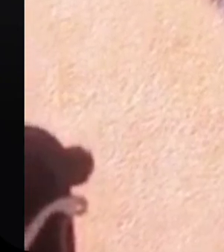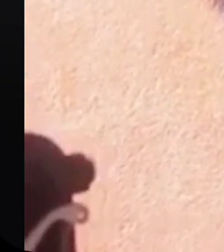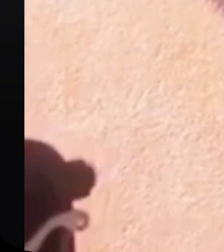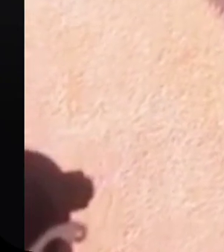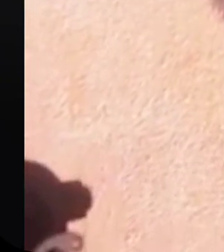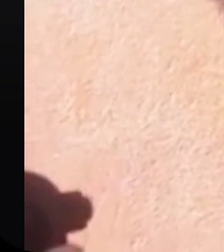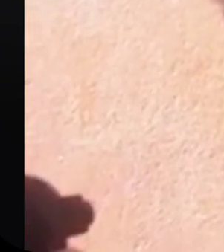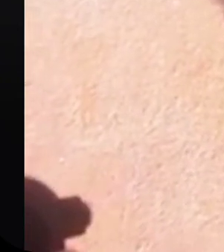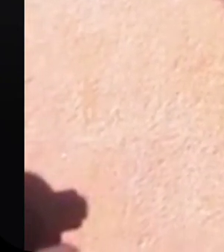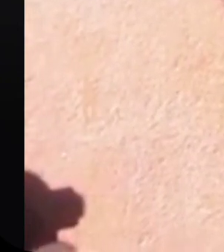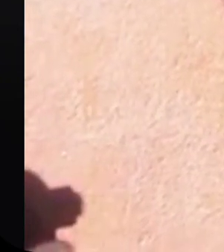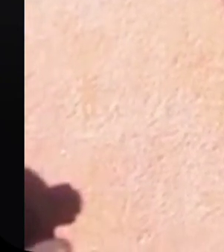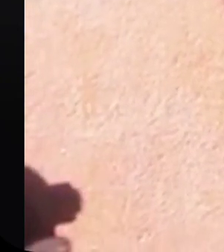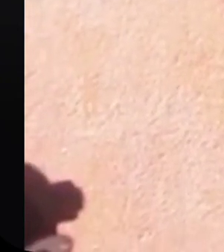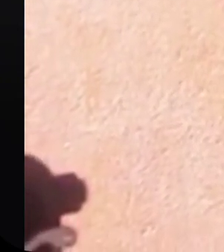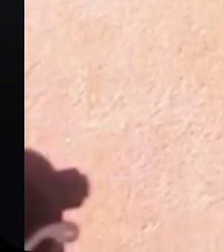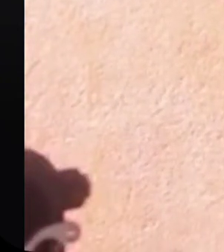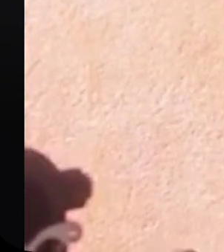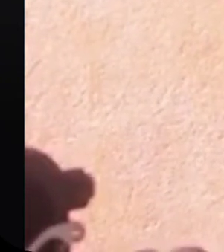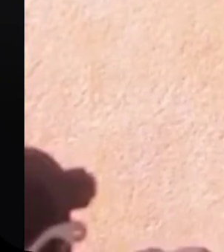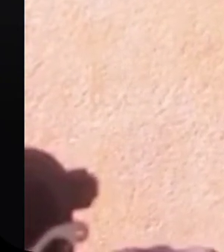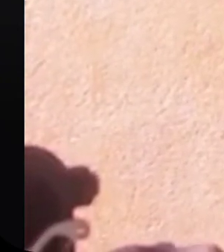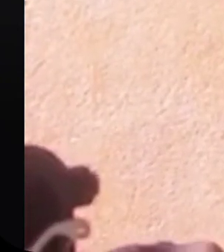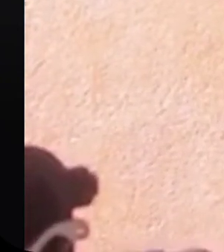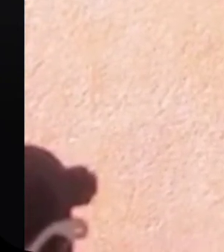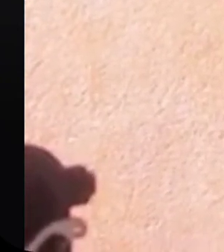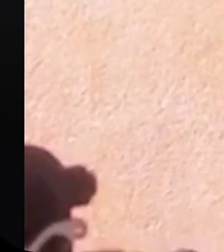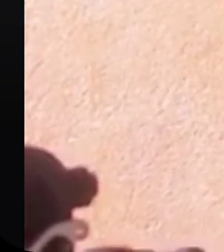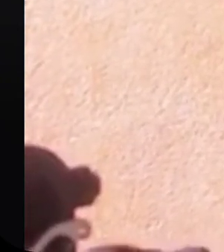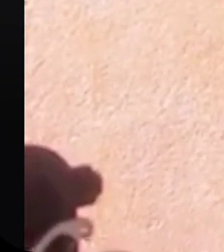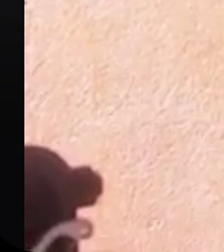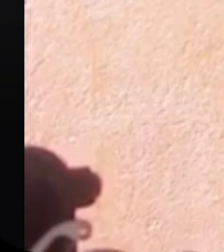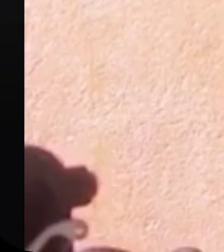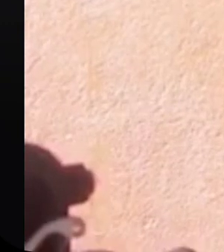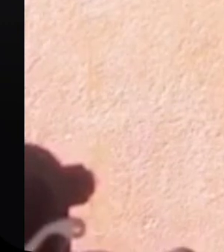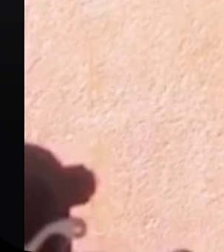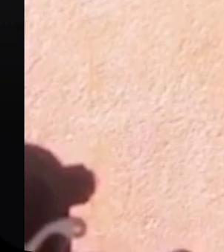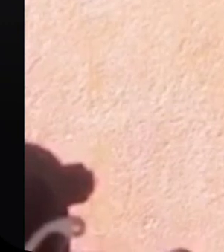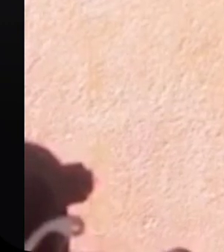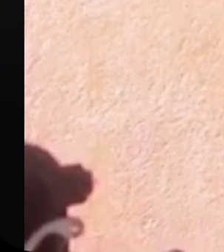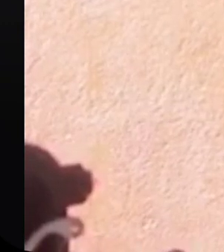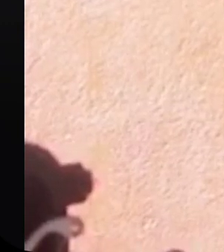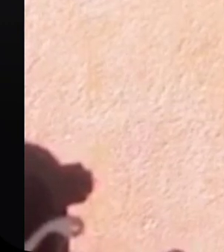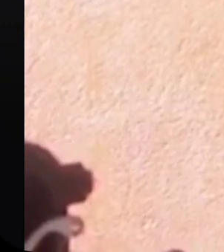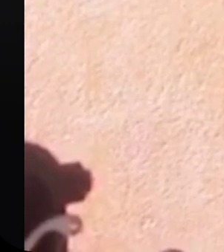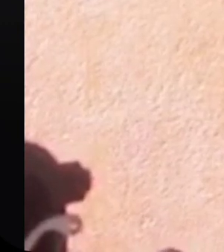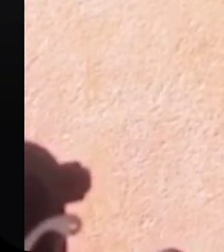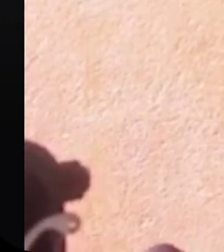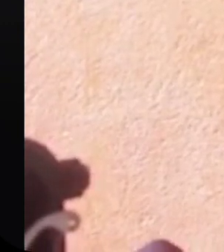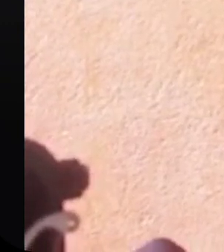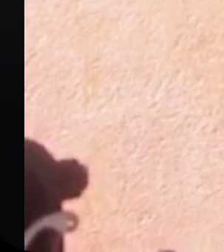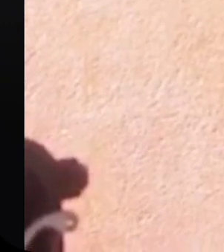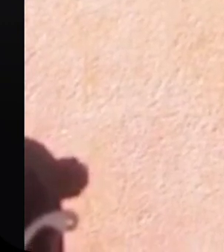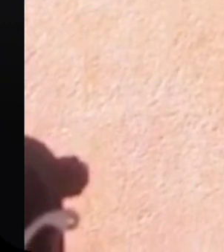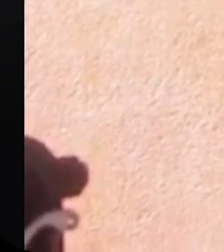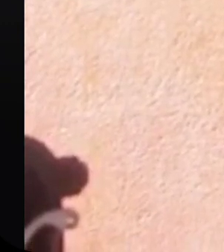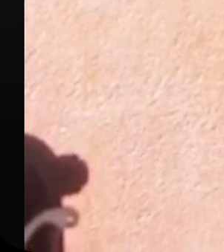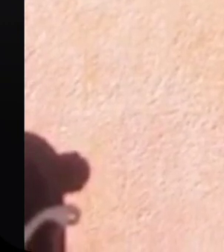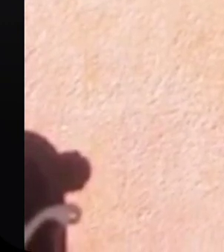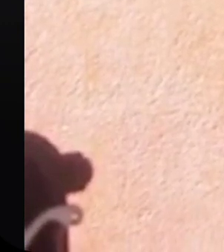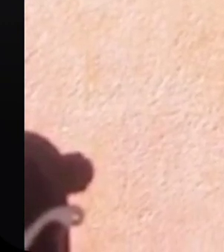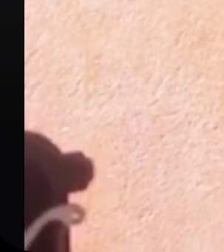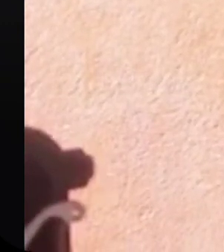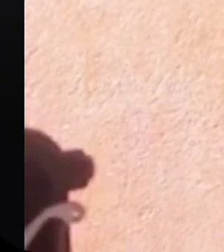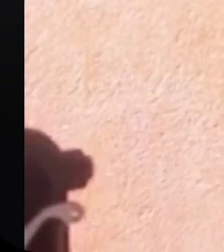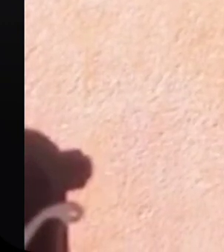constitution where the government do for we as we the youth. For make we get development for ourselves. Because right now